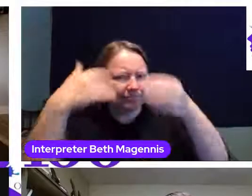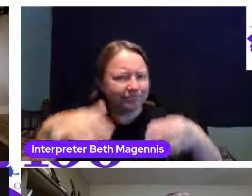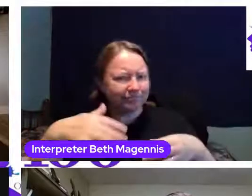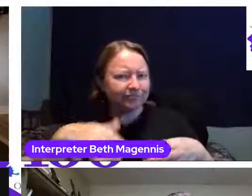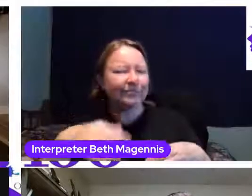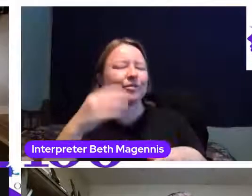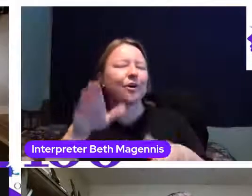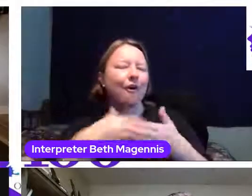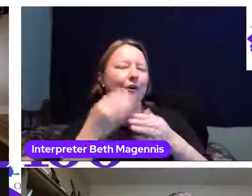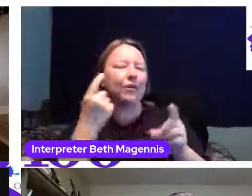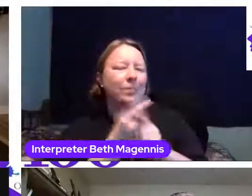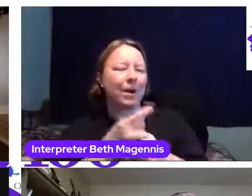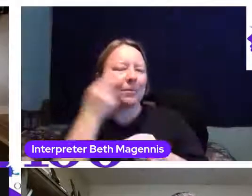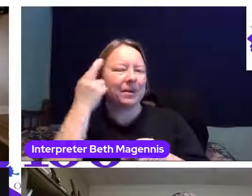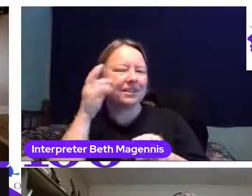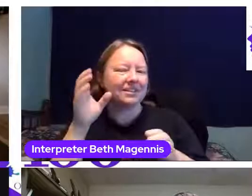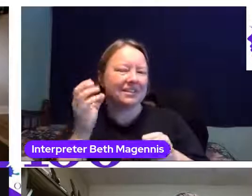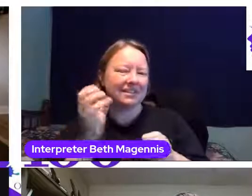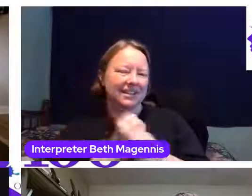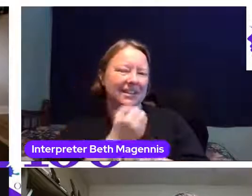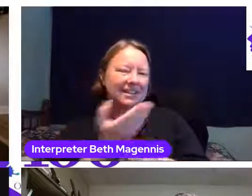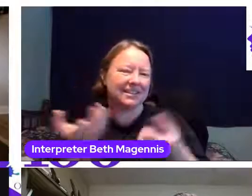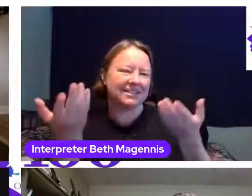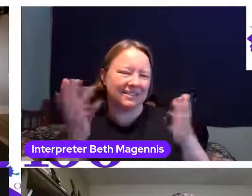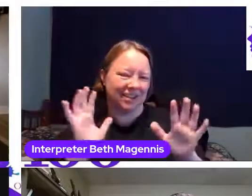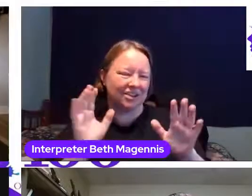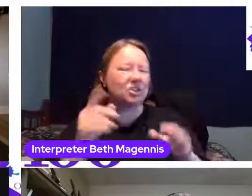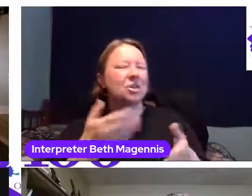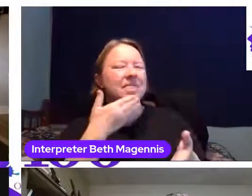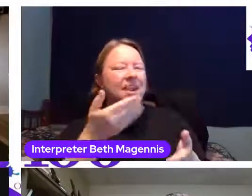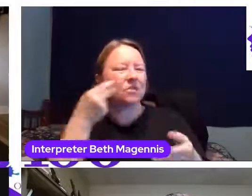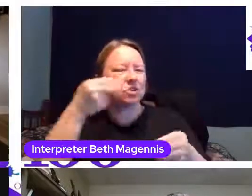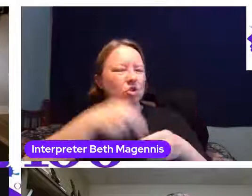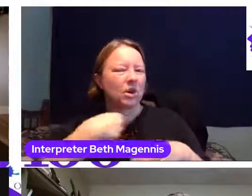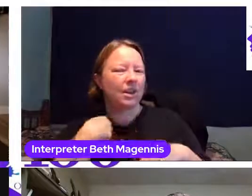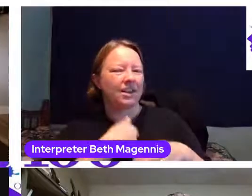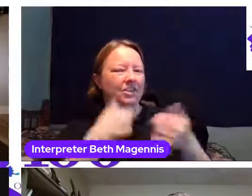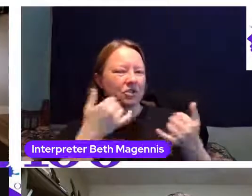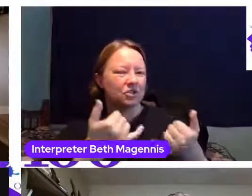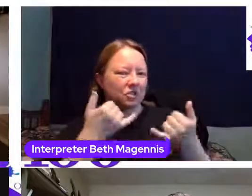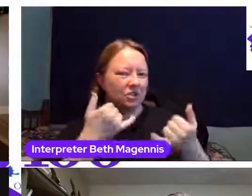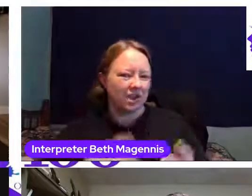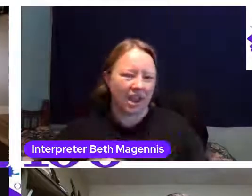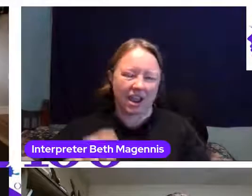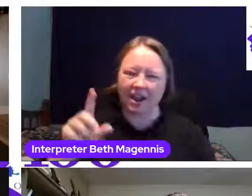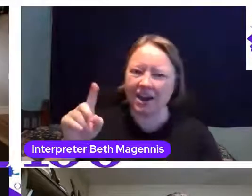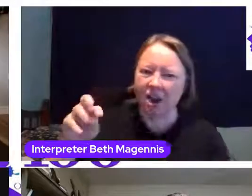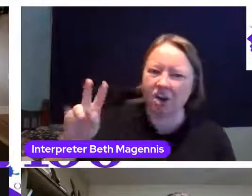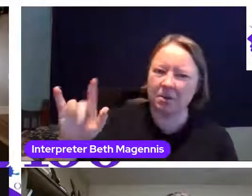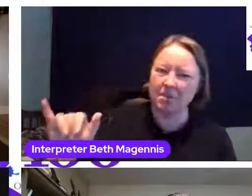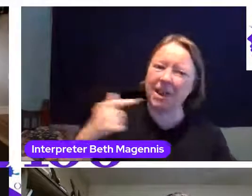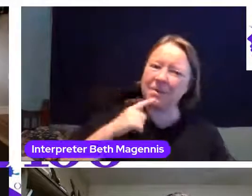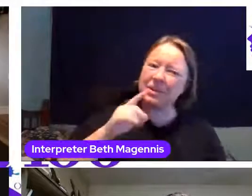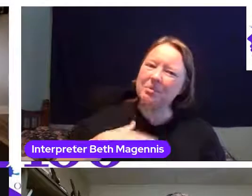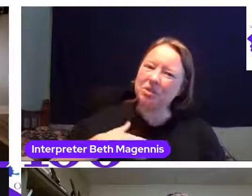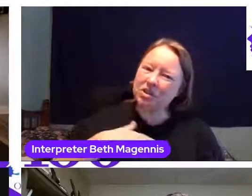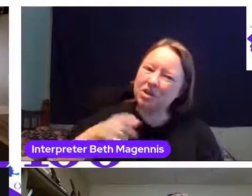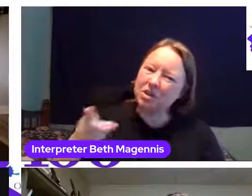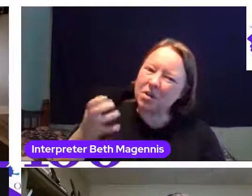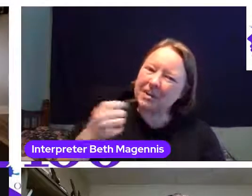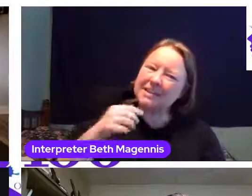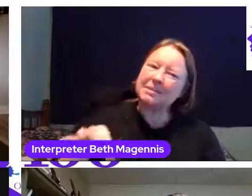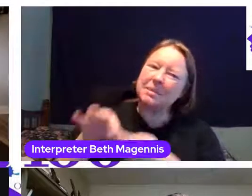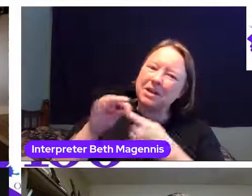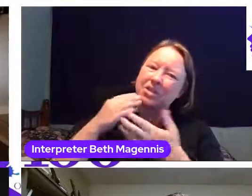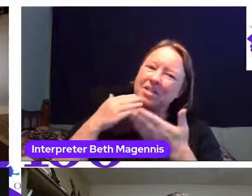right reasons, you're getting the right thing done. So thank you so much for joining us today. And I just really appreciate you. And I want to say a